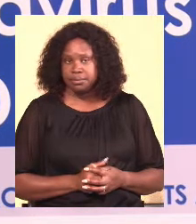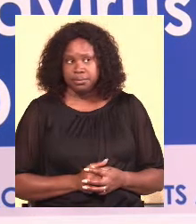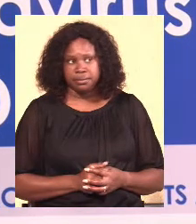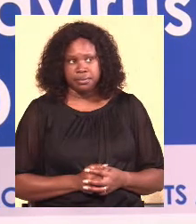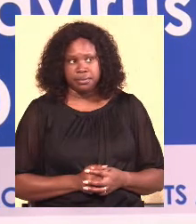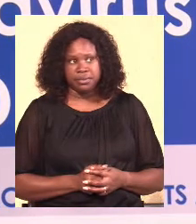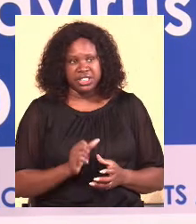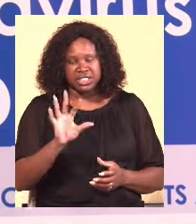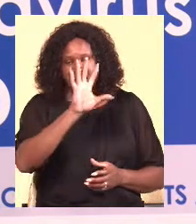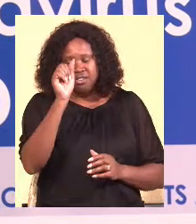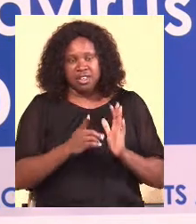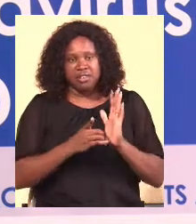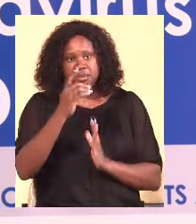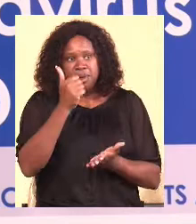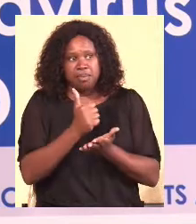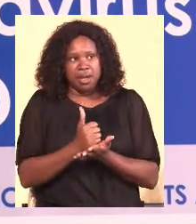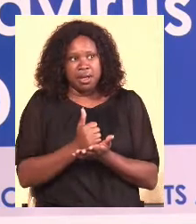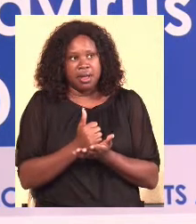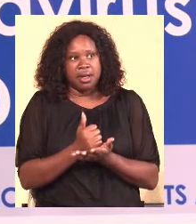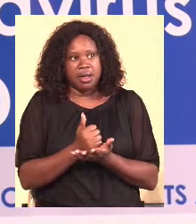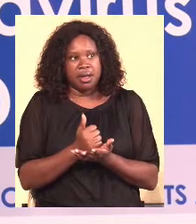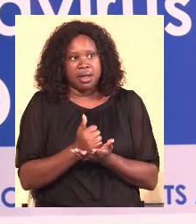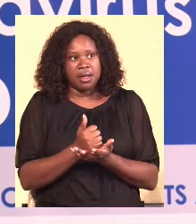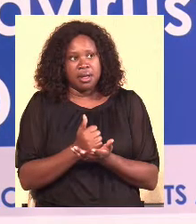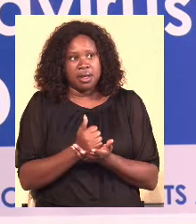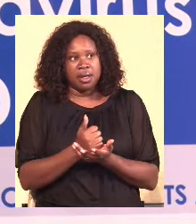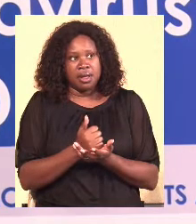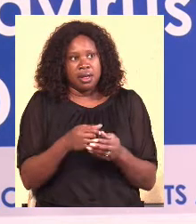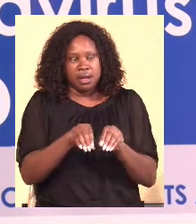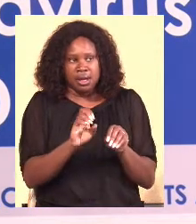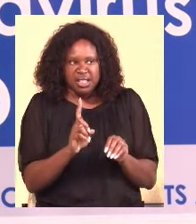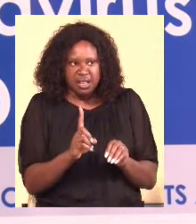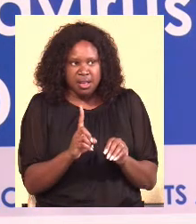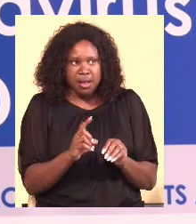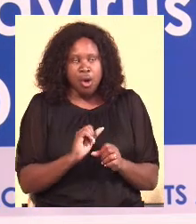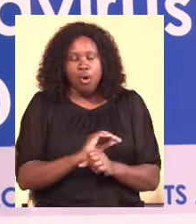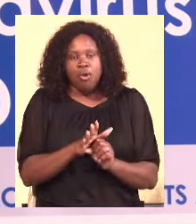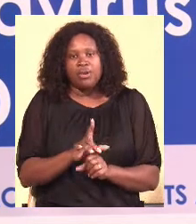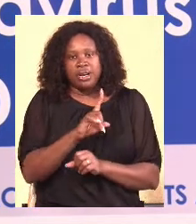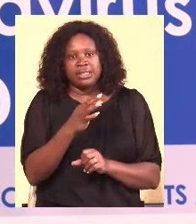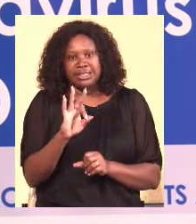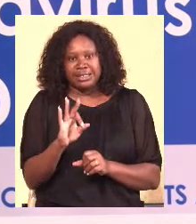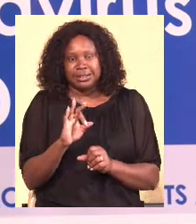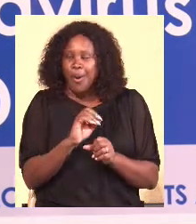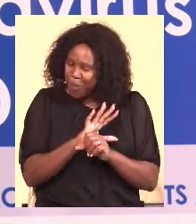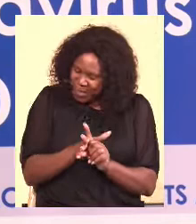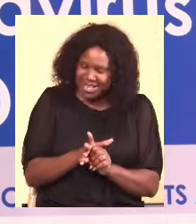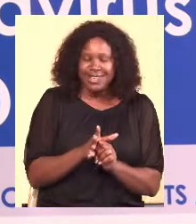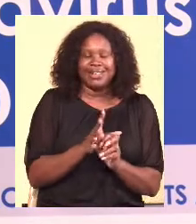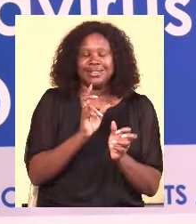The Africa Development Bank has made available, has put together what it calls a COVID-19 crisis